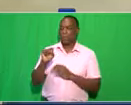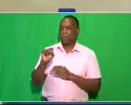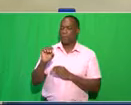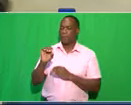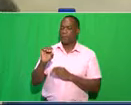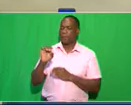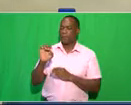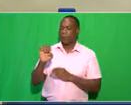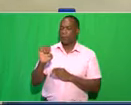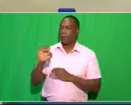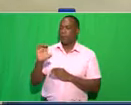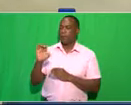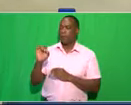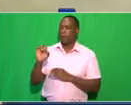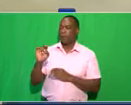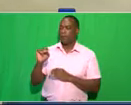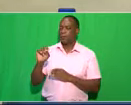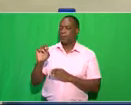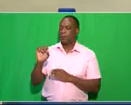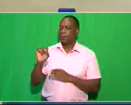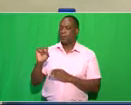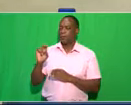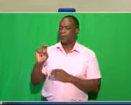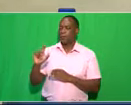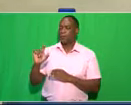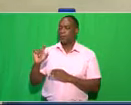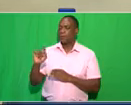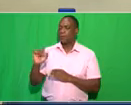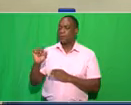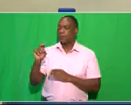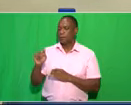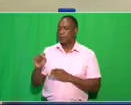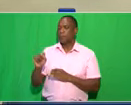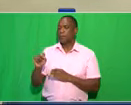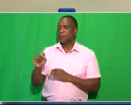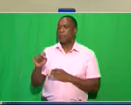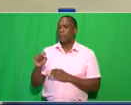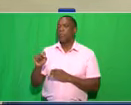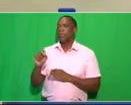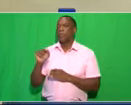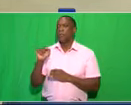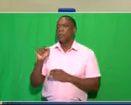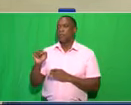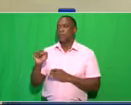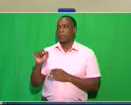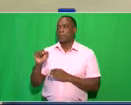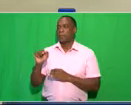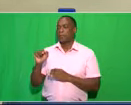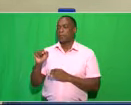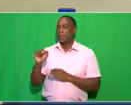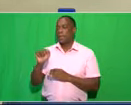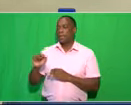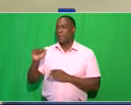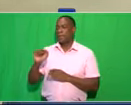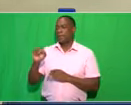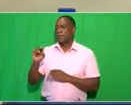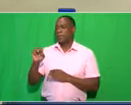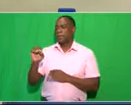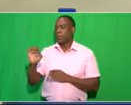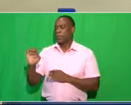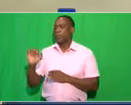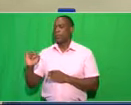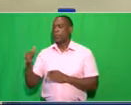seaconsultation@moe.gov.tt and of course at WhatsApp. It would be remiss of me if we have brought the end of this consultation tonight